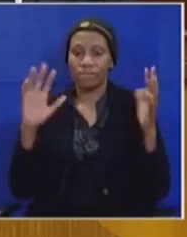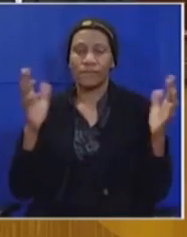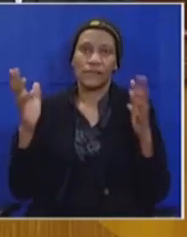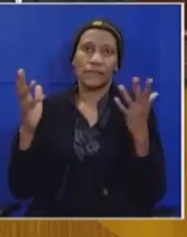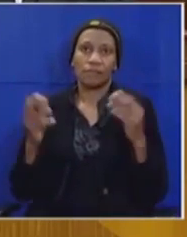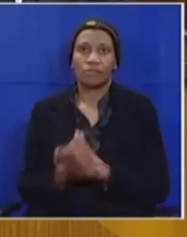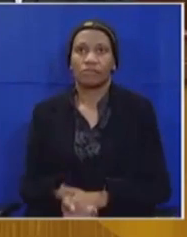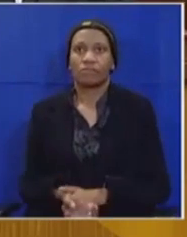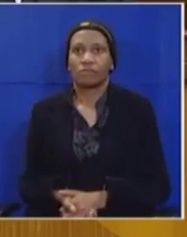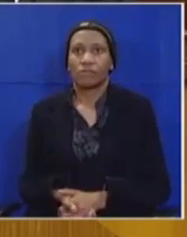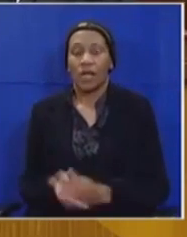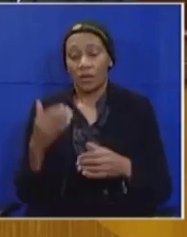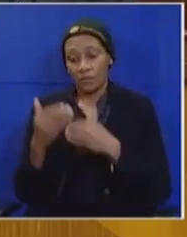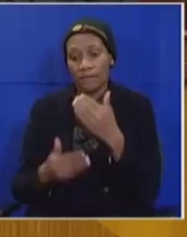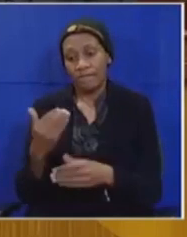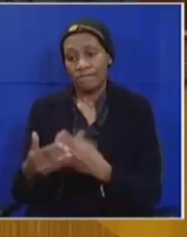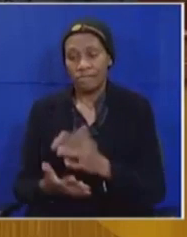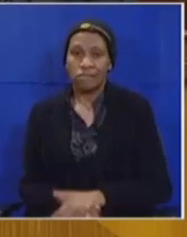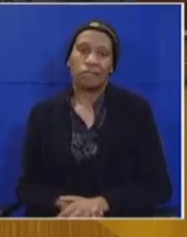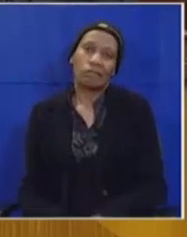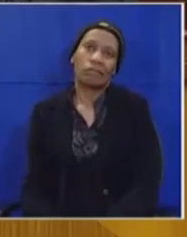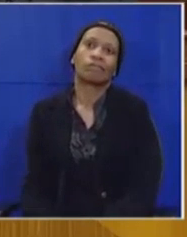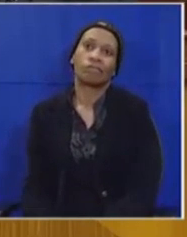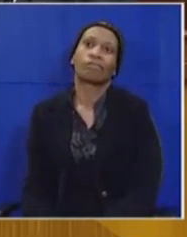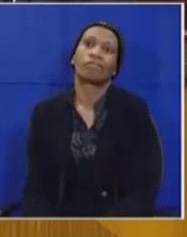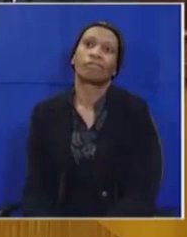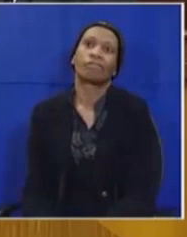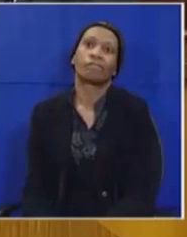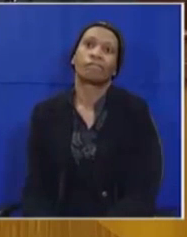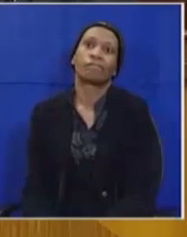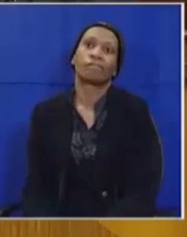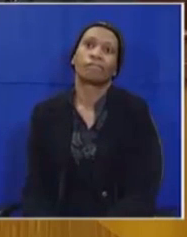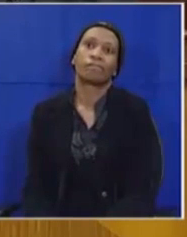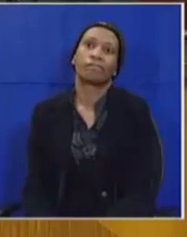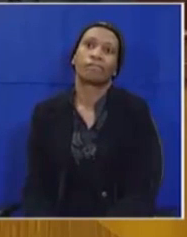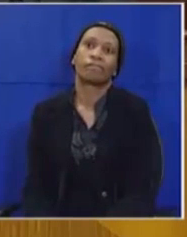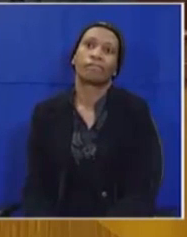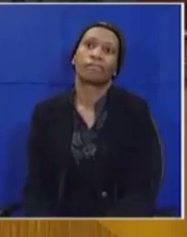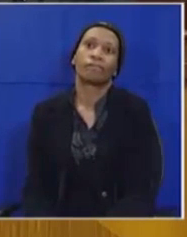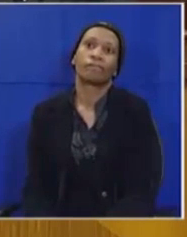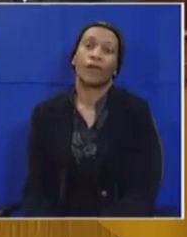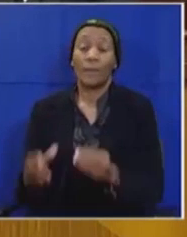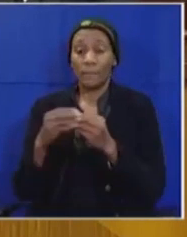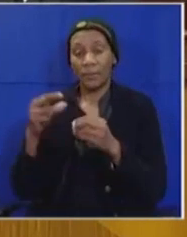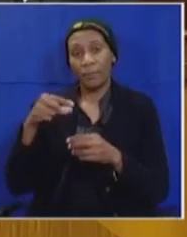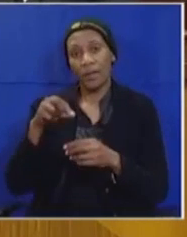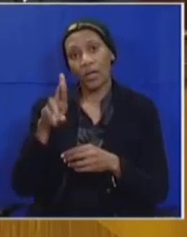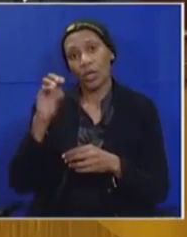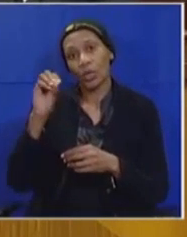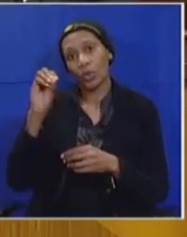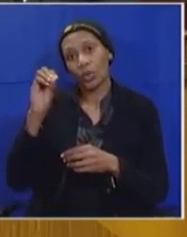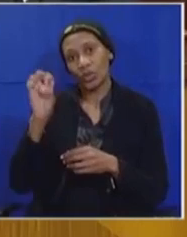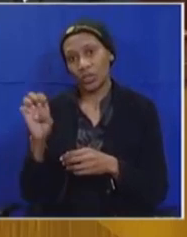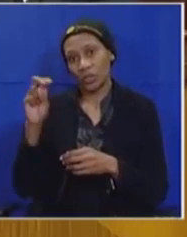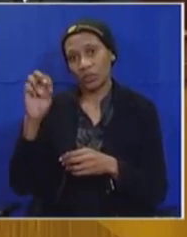Honorable members, we move to the... Deputy Speaker, sorry. Oh, this Groenewald here, sorry.